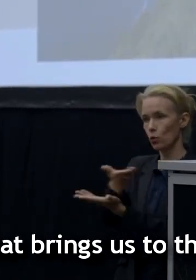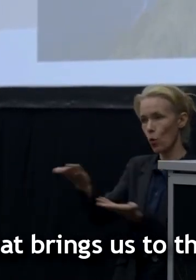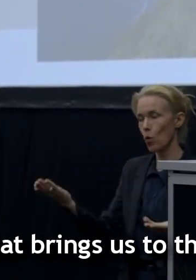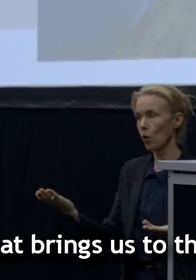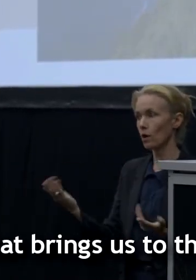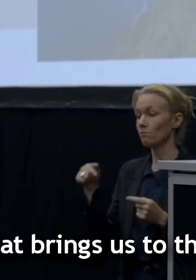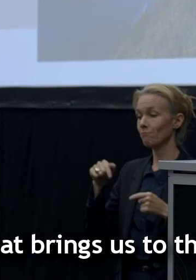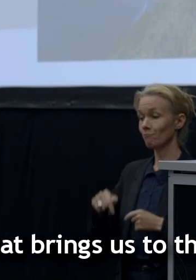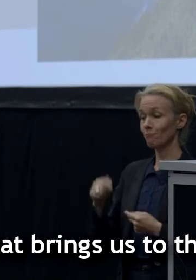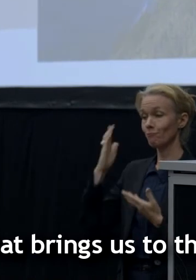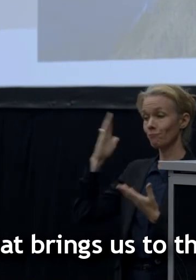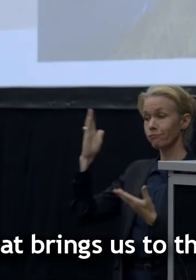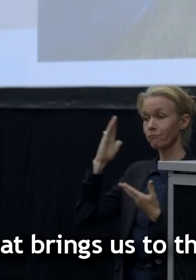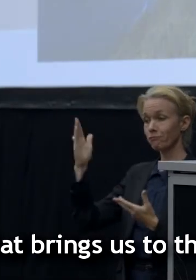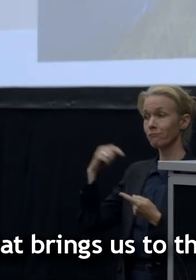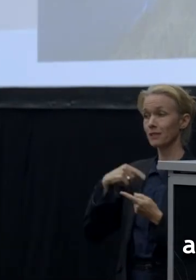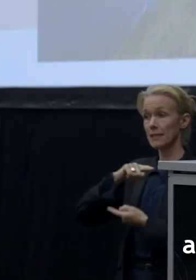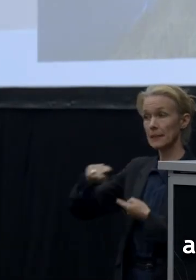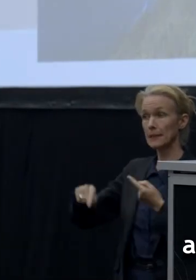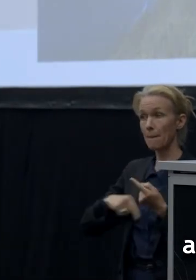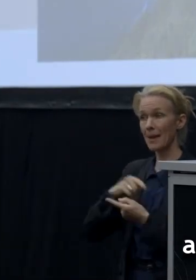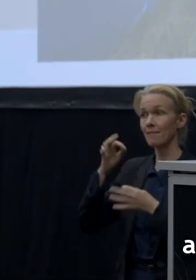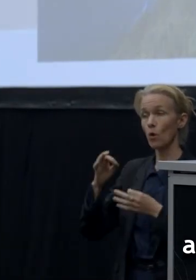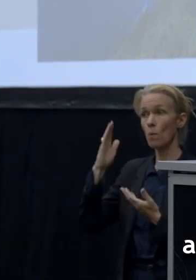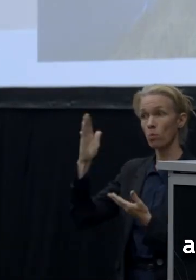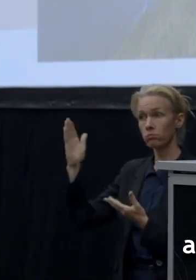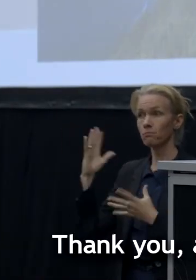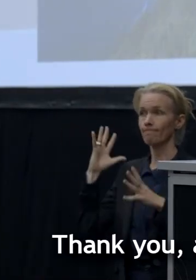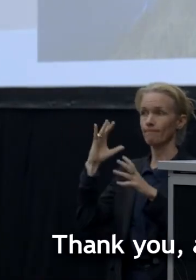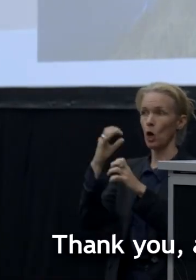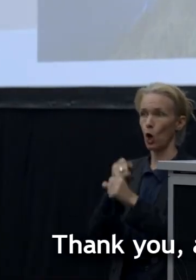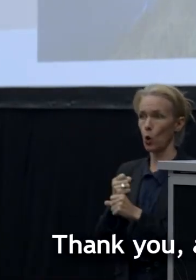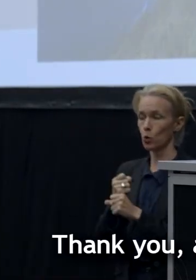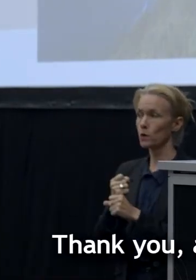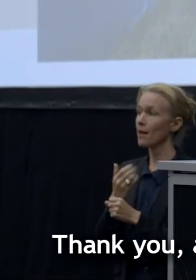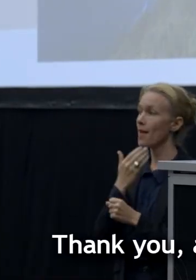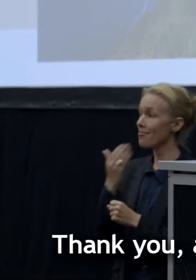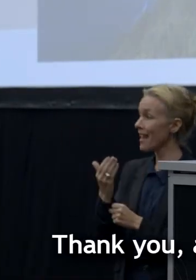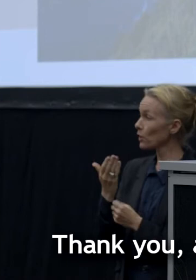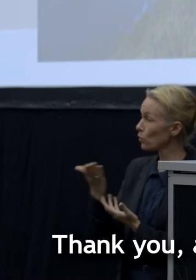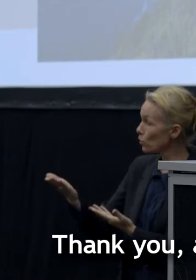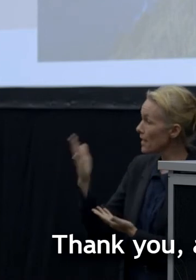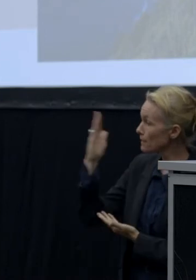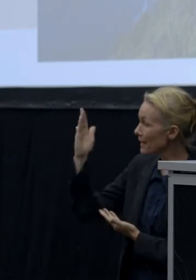the close of the Takutai Kāpiti Climate Change and our close summit 2020. Thank you all the speakers,